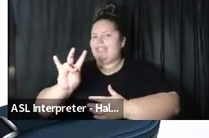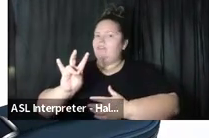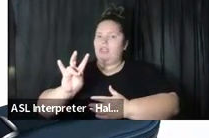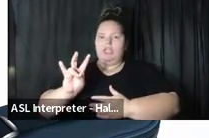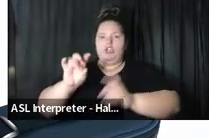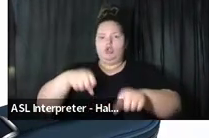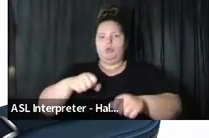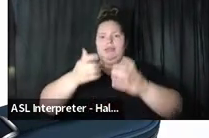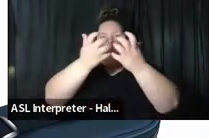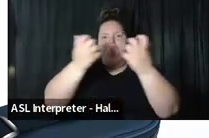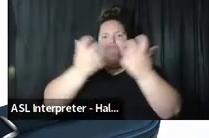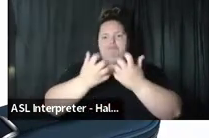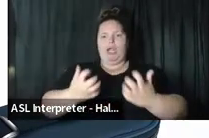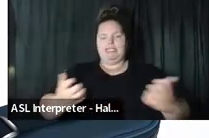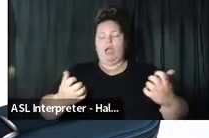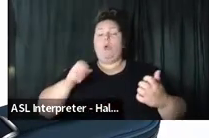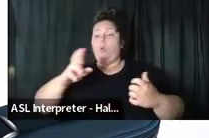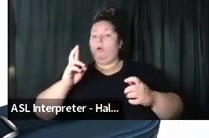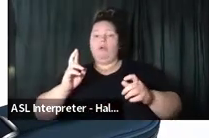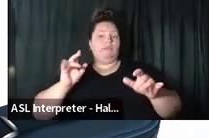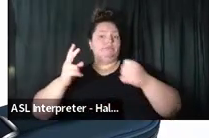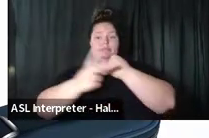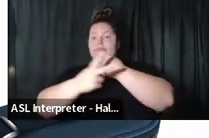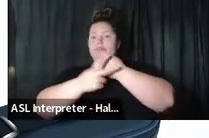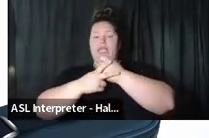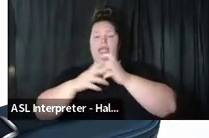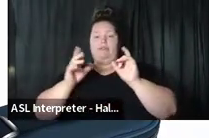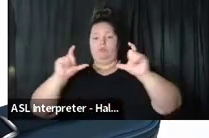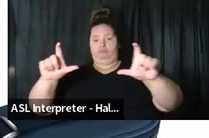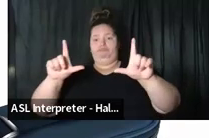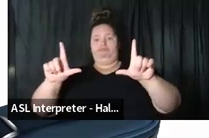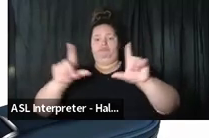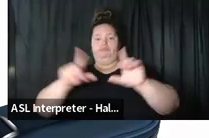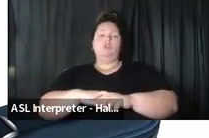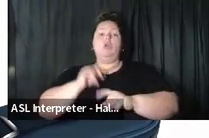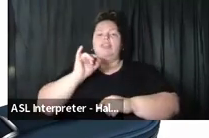set. So that's why we chose to show one like that on the screen.